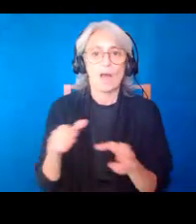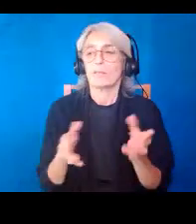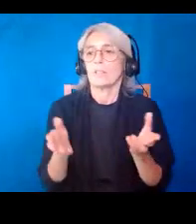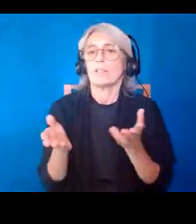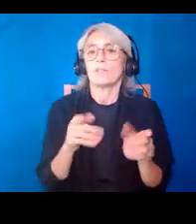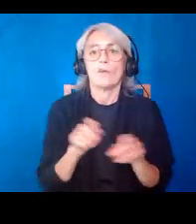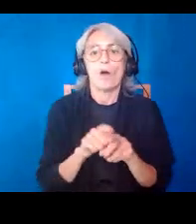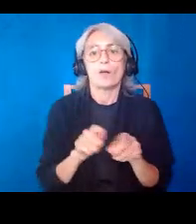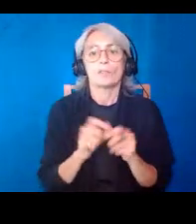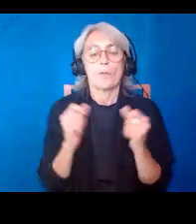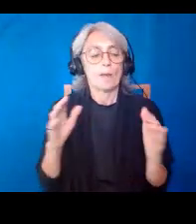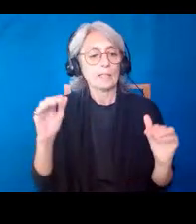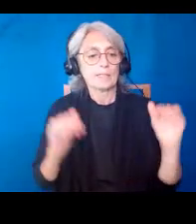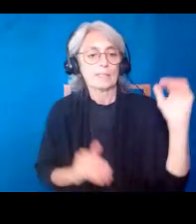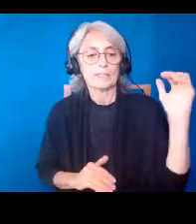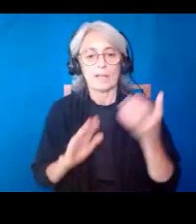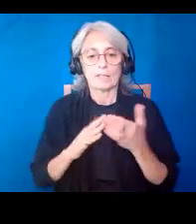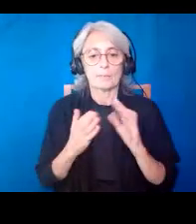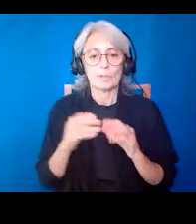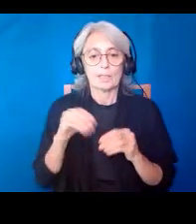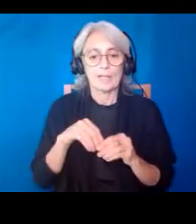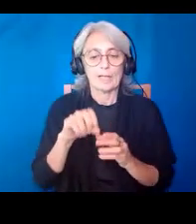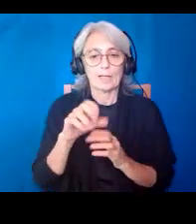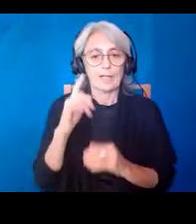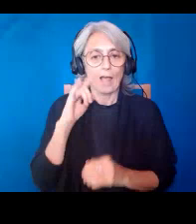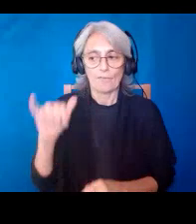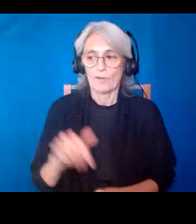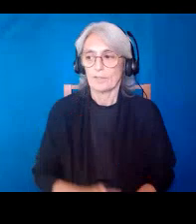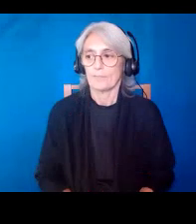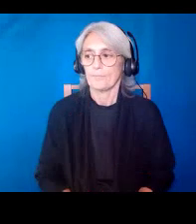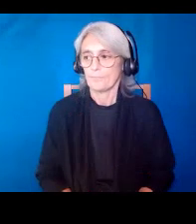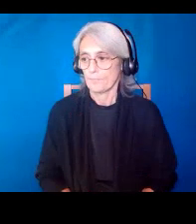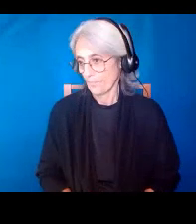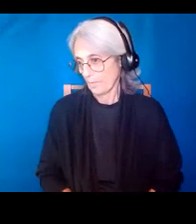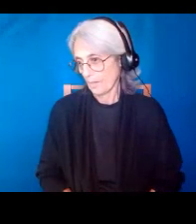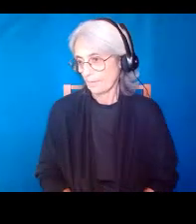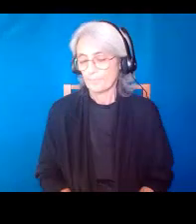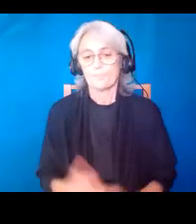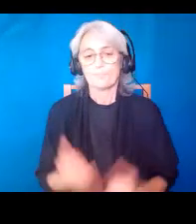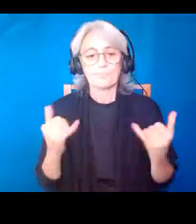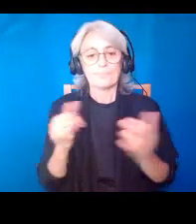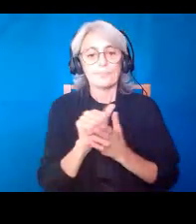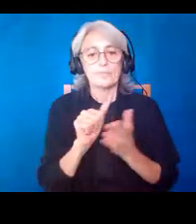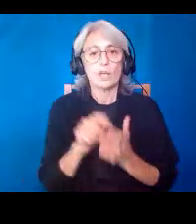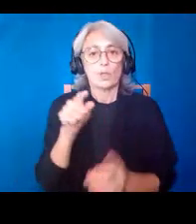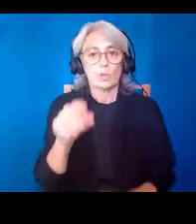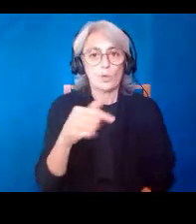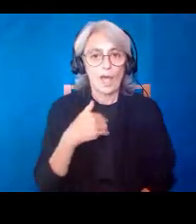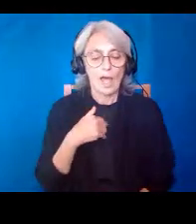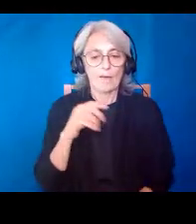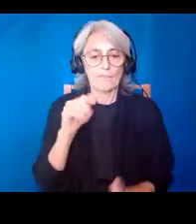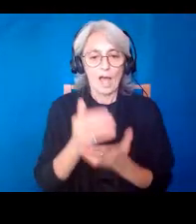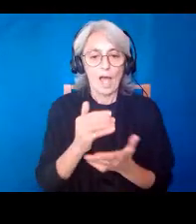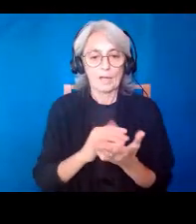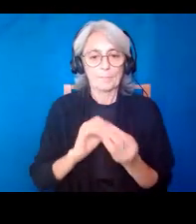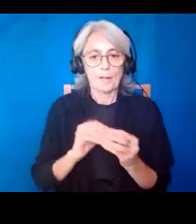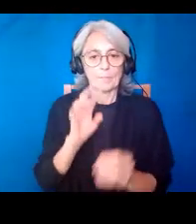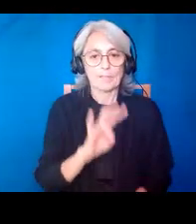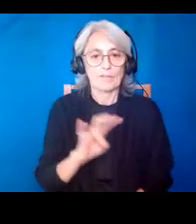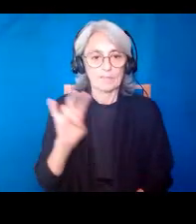disadvantaged communities in the state of California. I know that in today's agenda, you have item 77, which addresses some of the challenges on